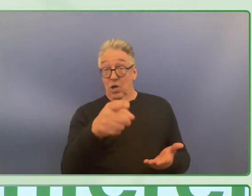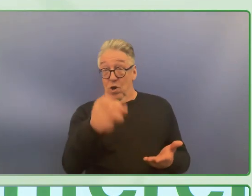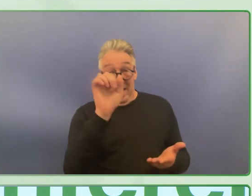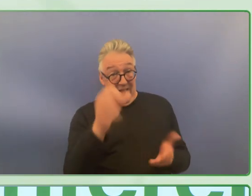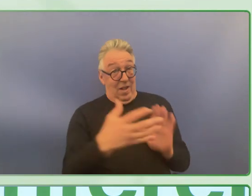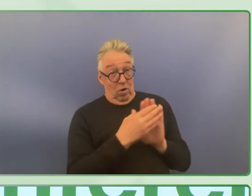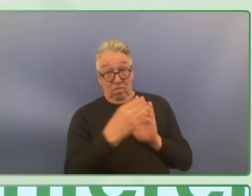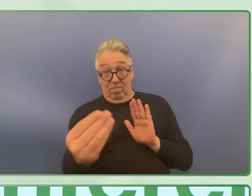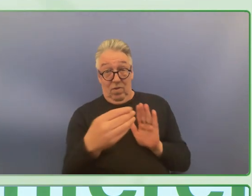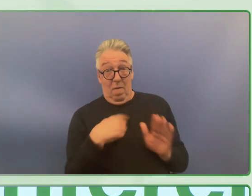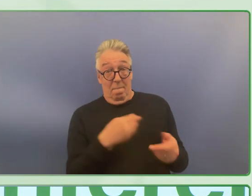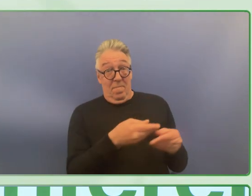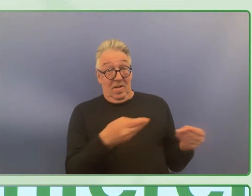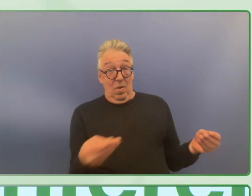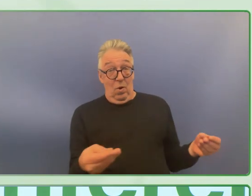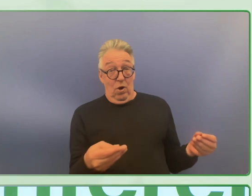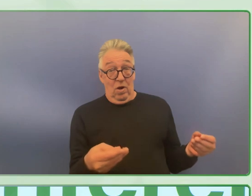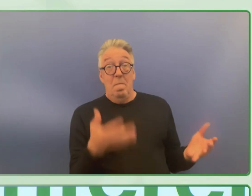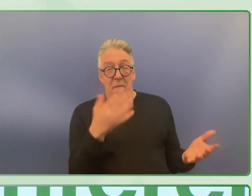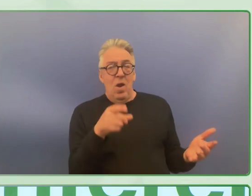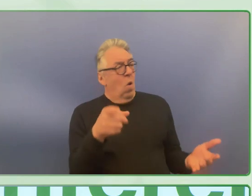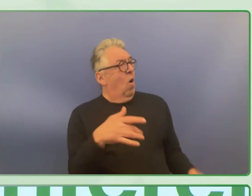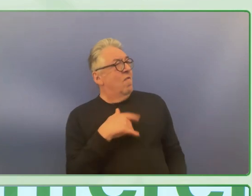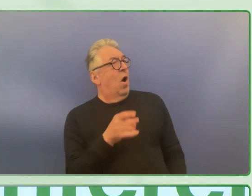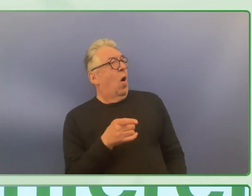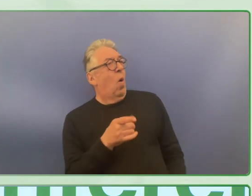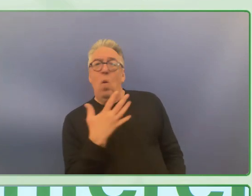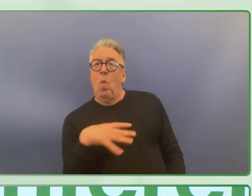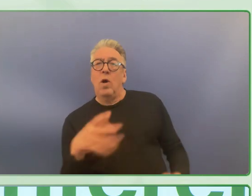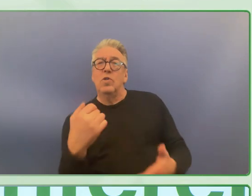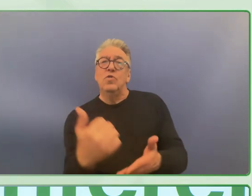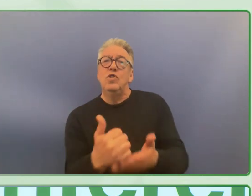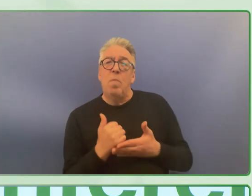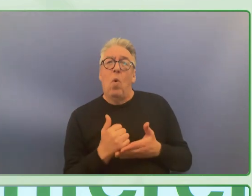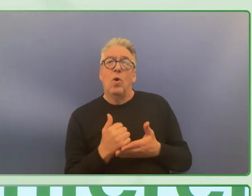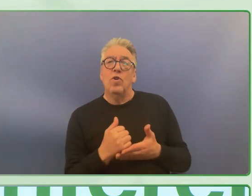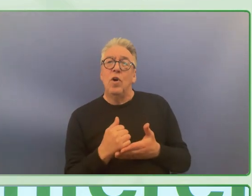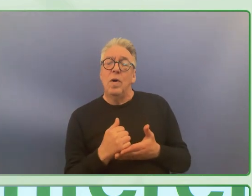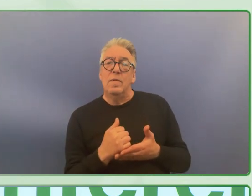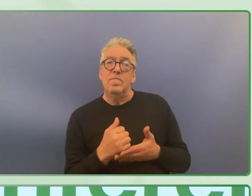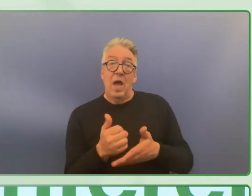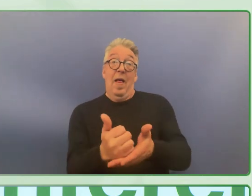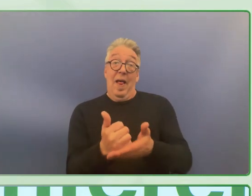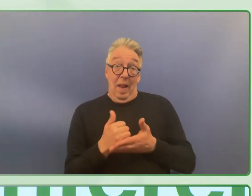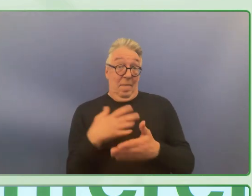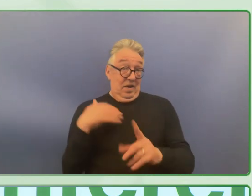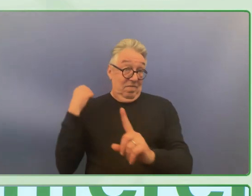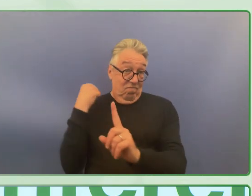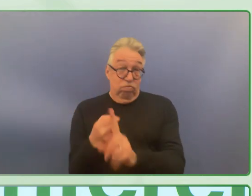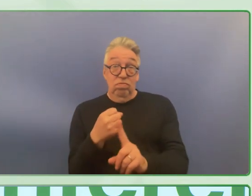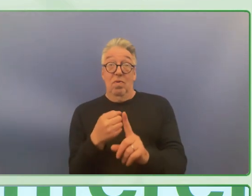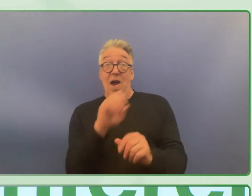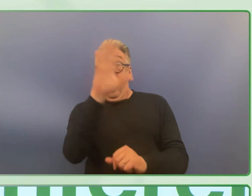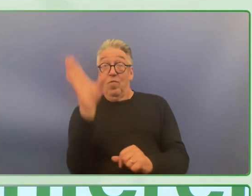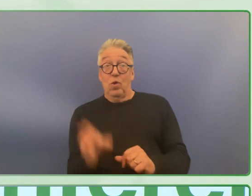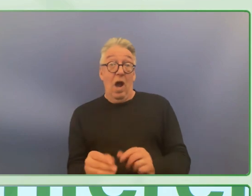also, if our work resonates with you and you want to support us to scale our impact across the African continent, I welcome you to join us. So